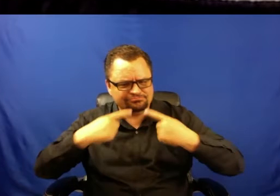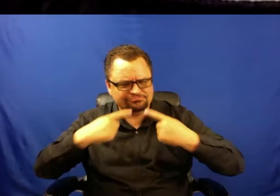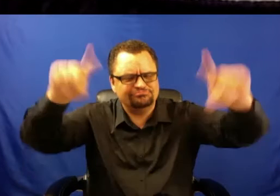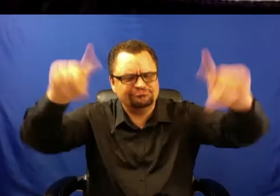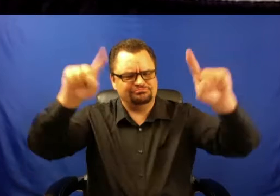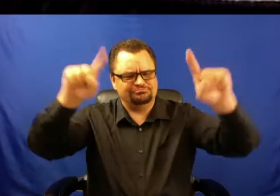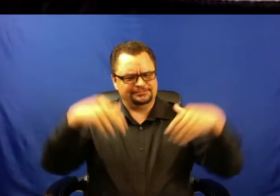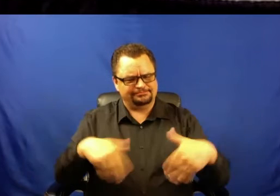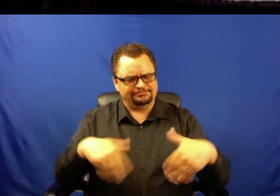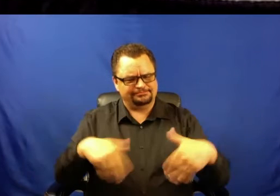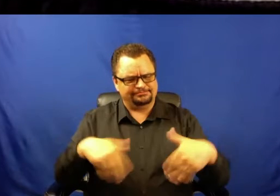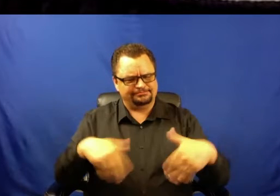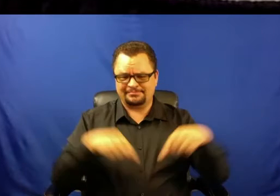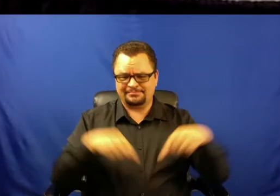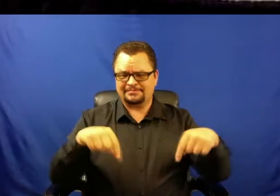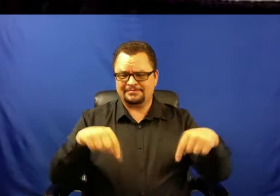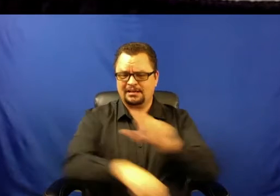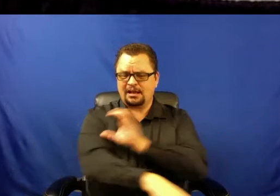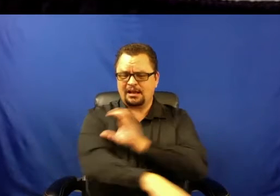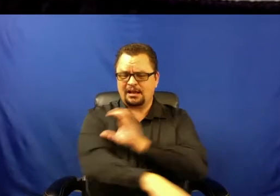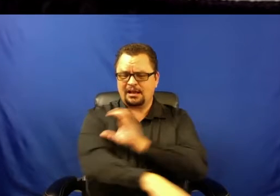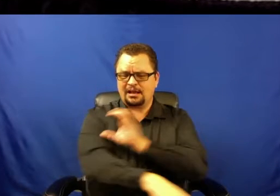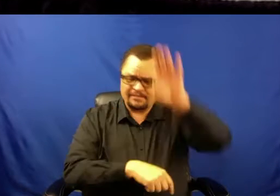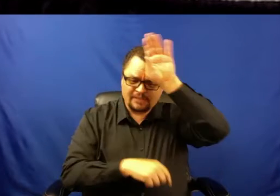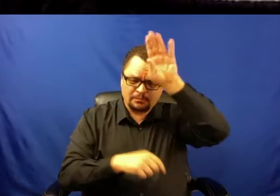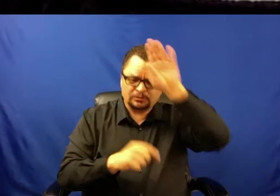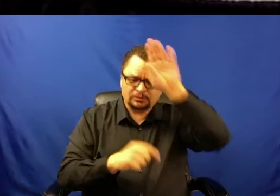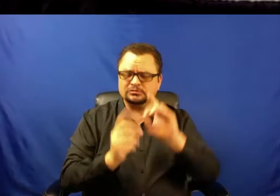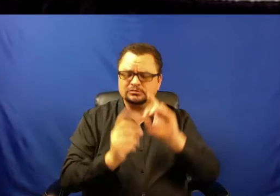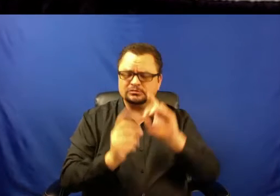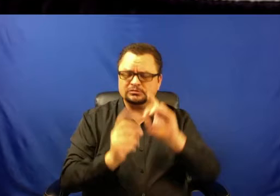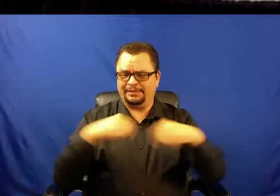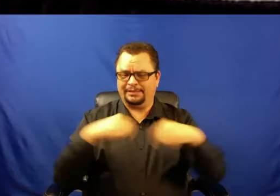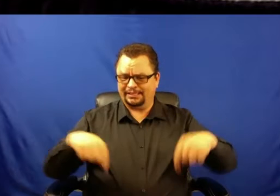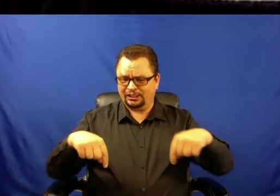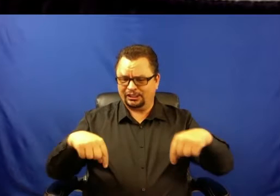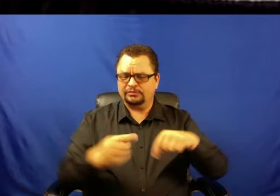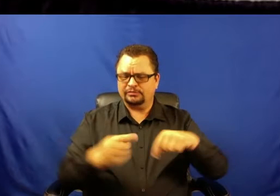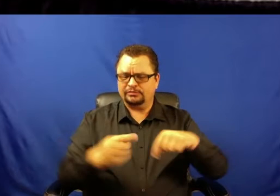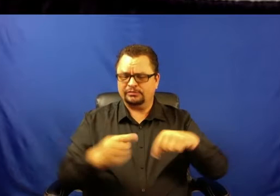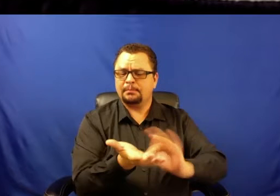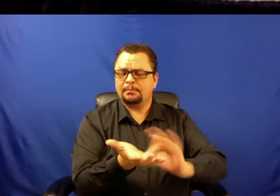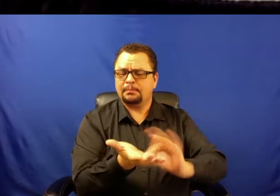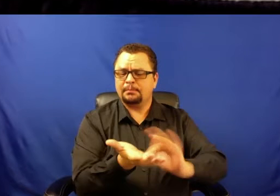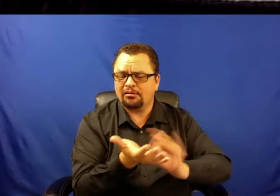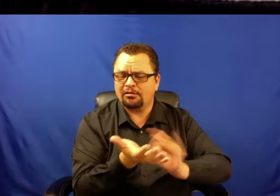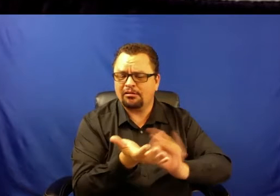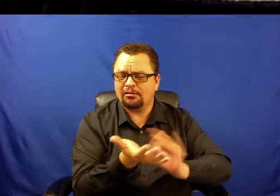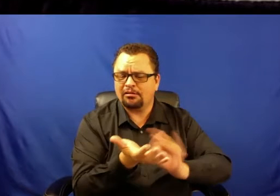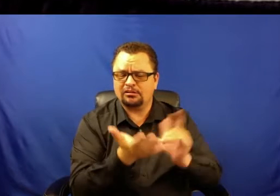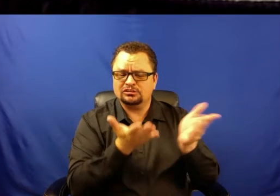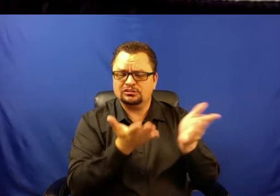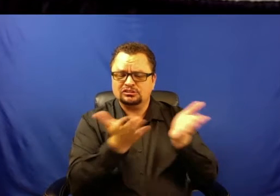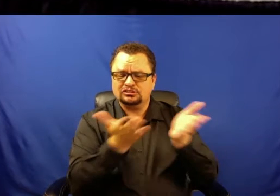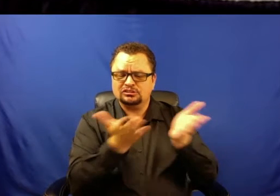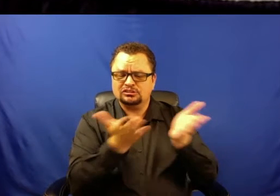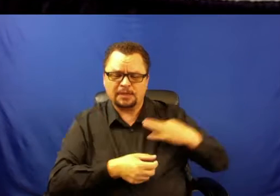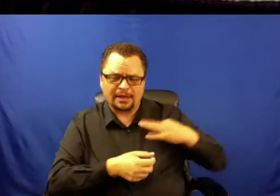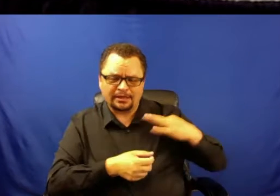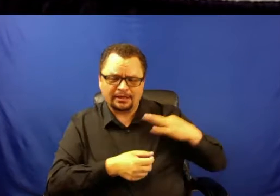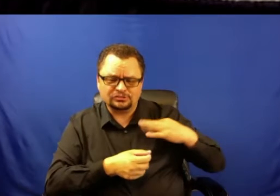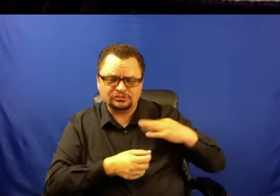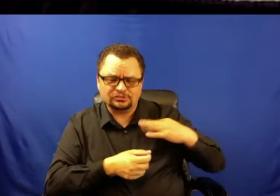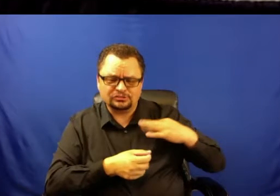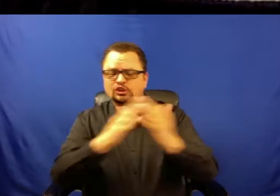Medical Reserve Corps volunteers, Community Advancing Public Safety Program volunteers, Matthews VU Medical Group,